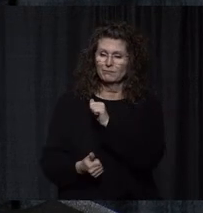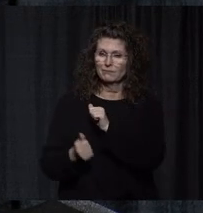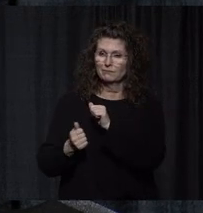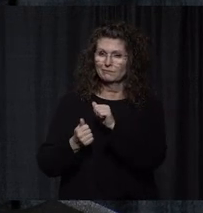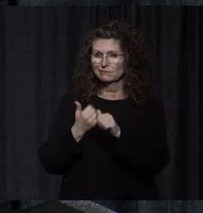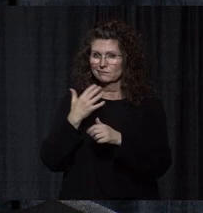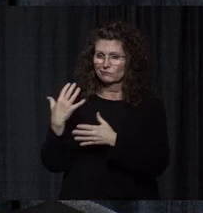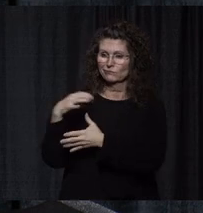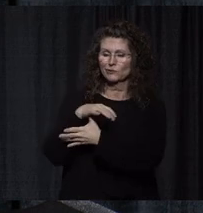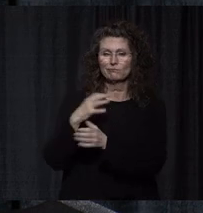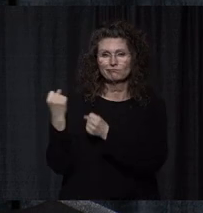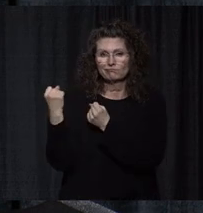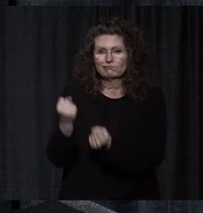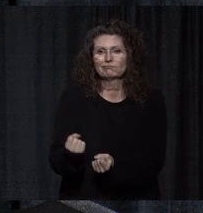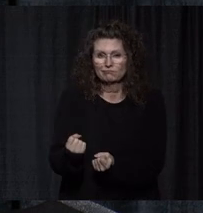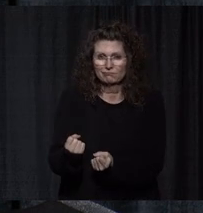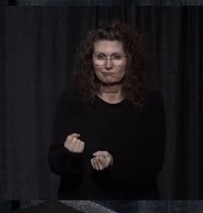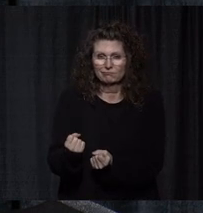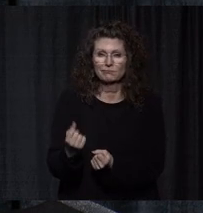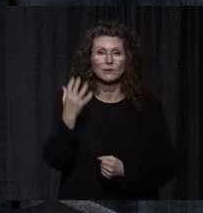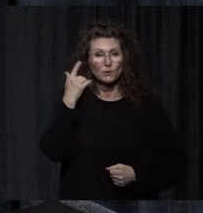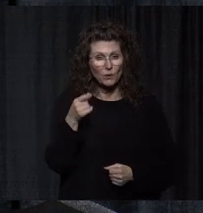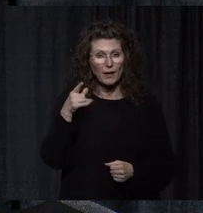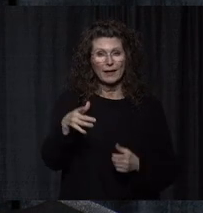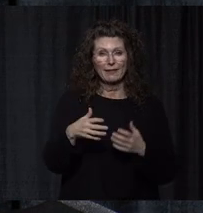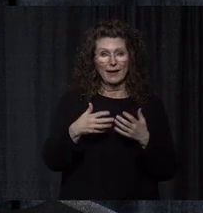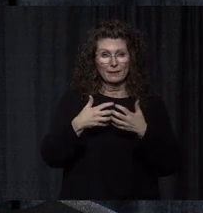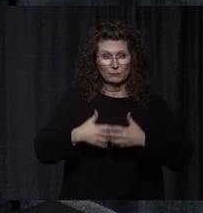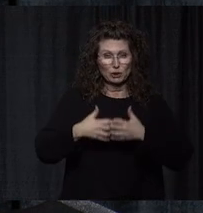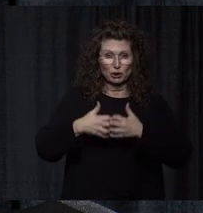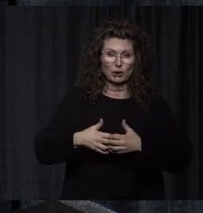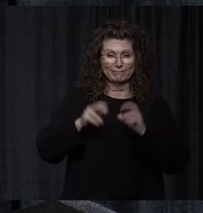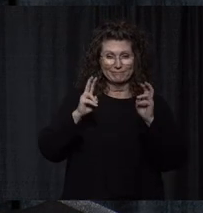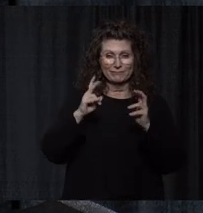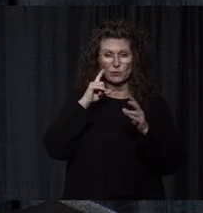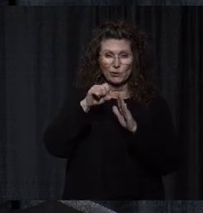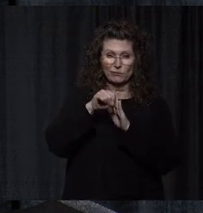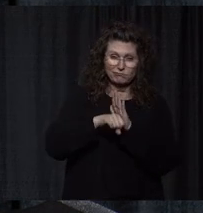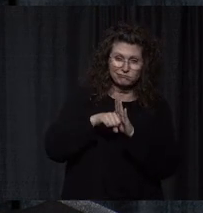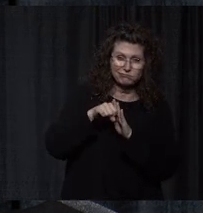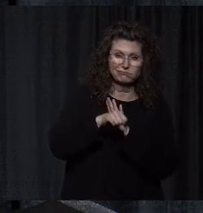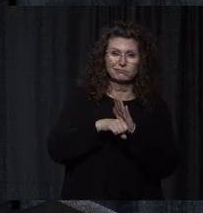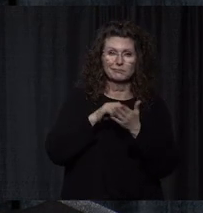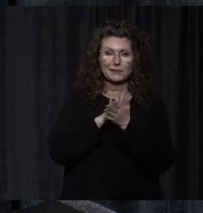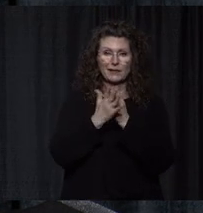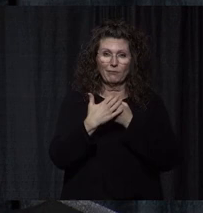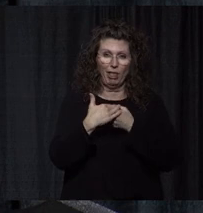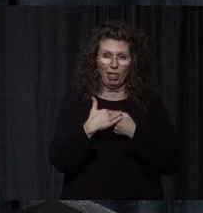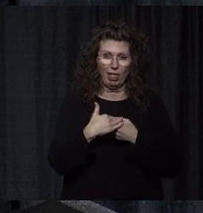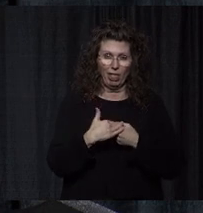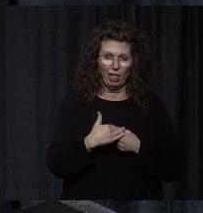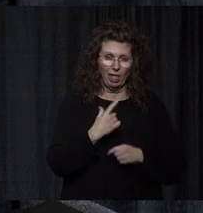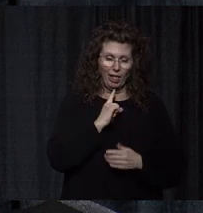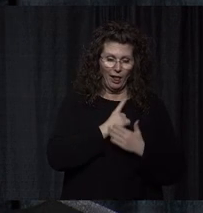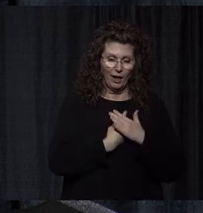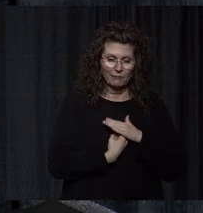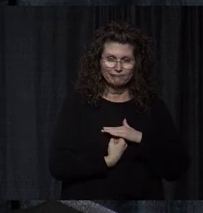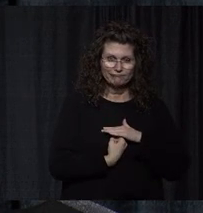the machine will try to grind you into dust anyways, whether or not we speak.